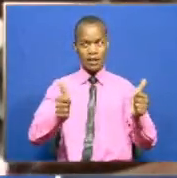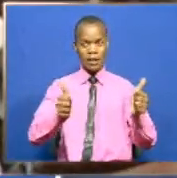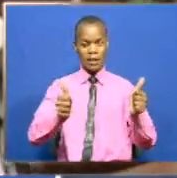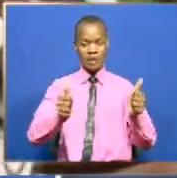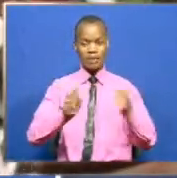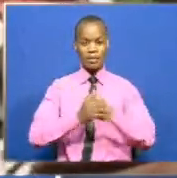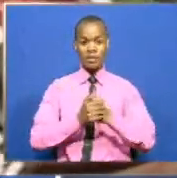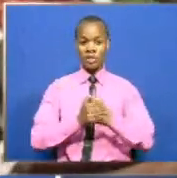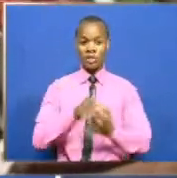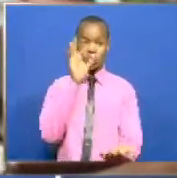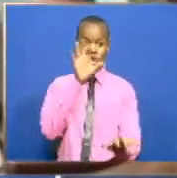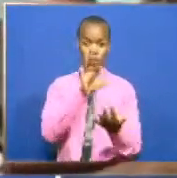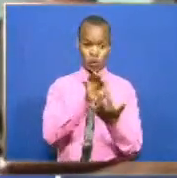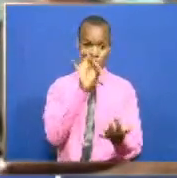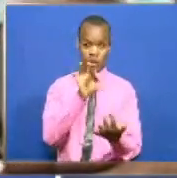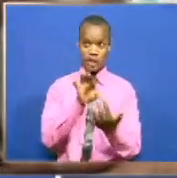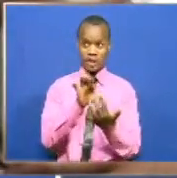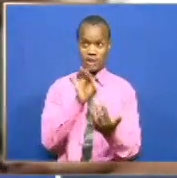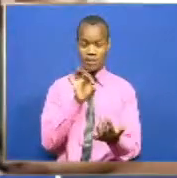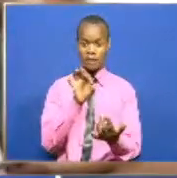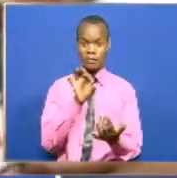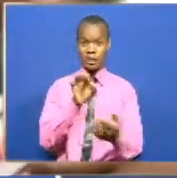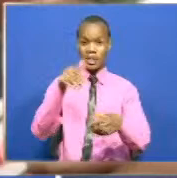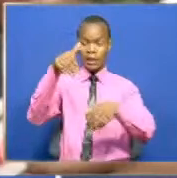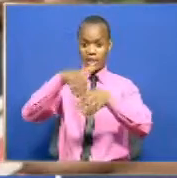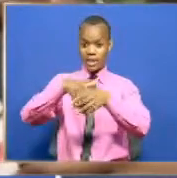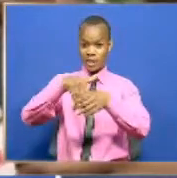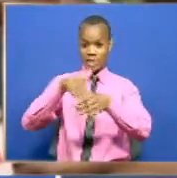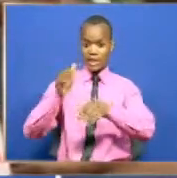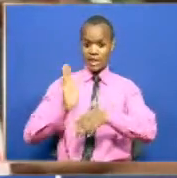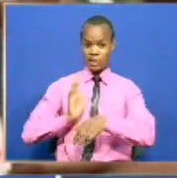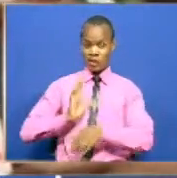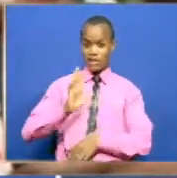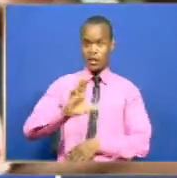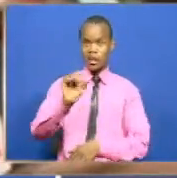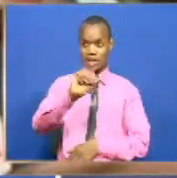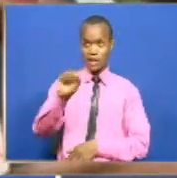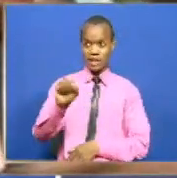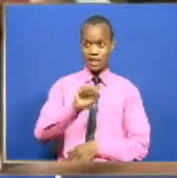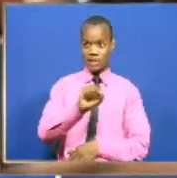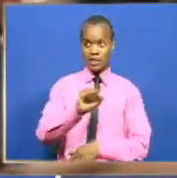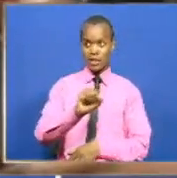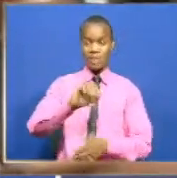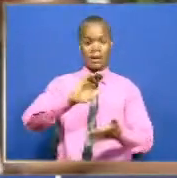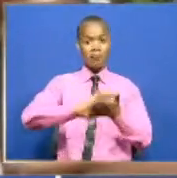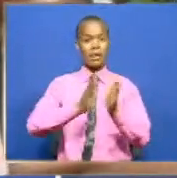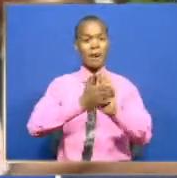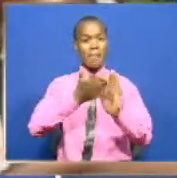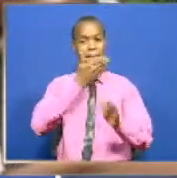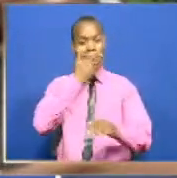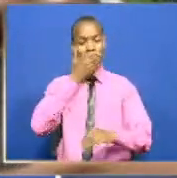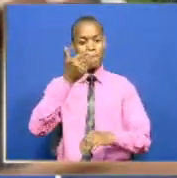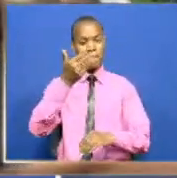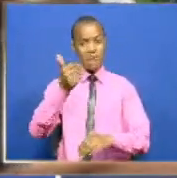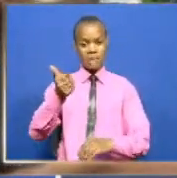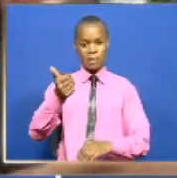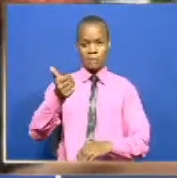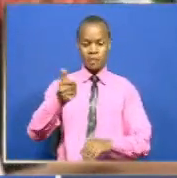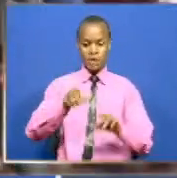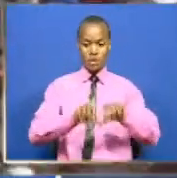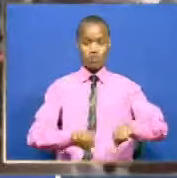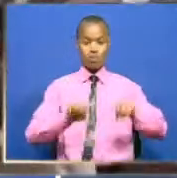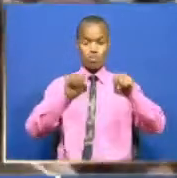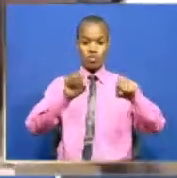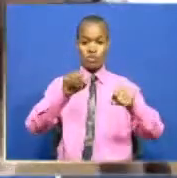kutuchagulia mmoja wetu ambao ni Daktari Fred Matiang'i kuwa mtu wa nguvu katika ofisi